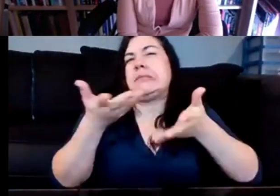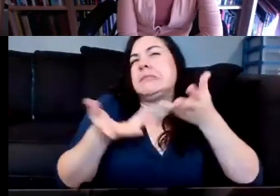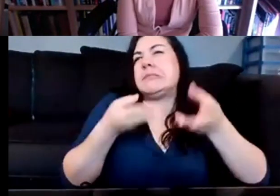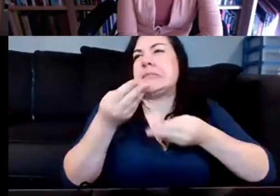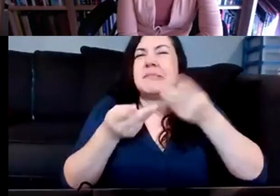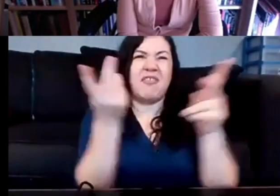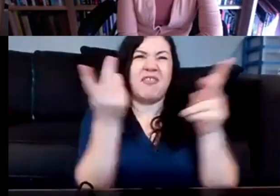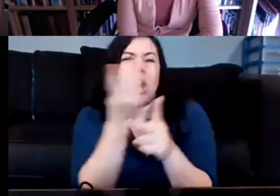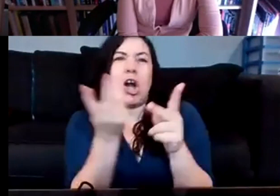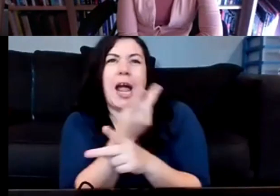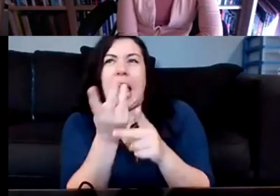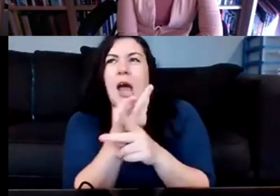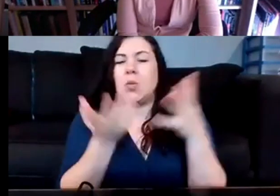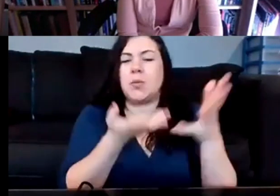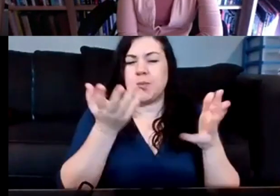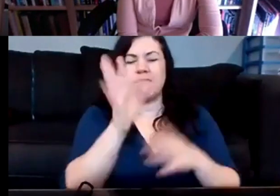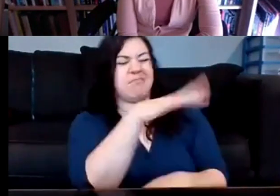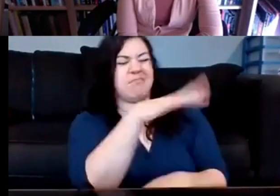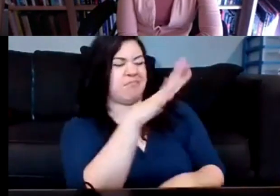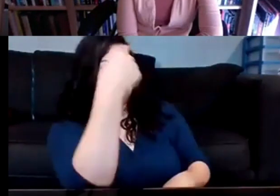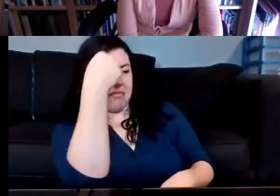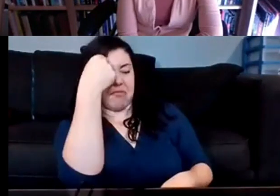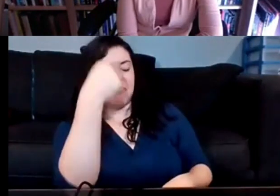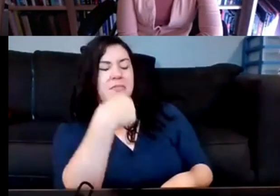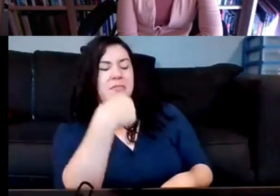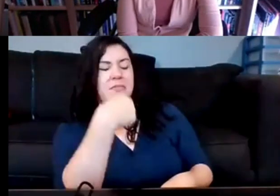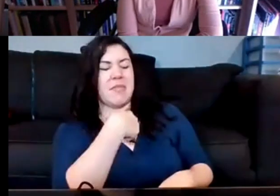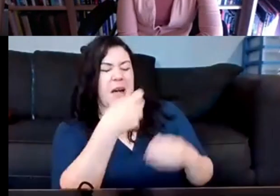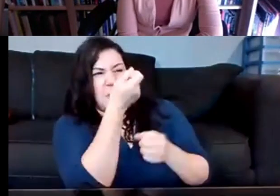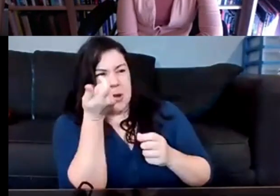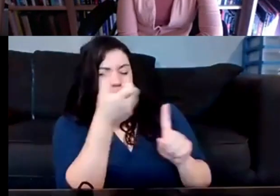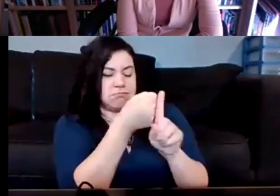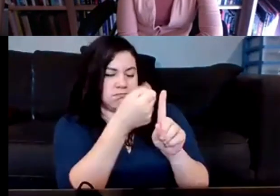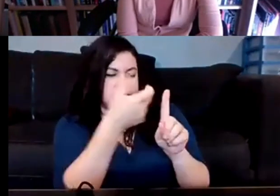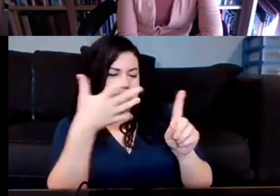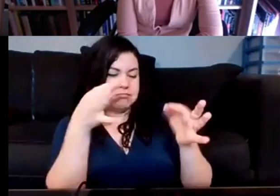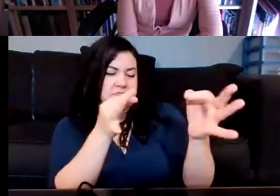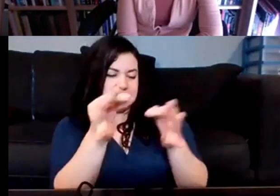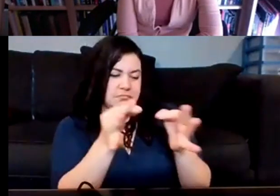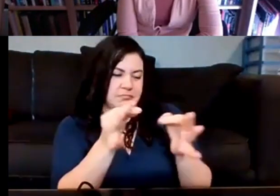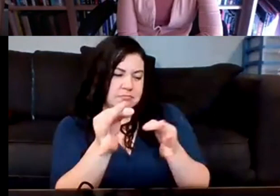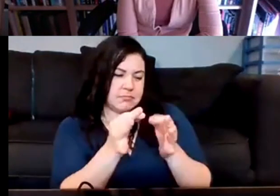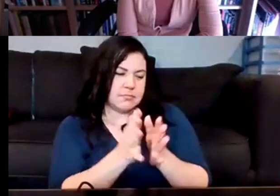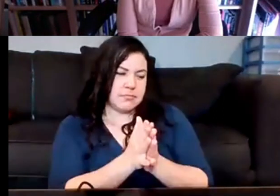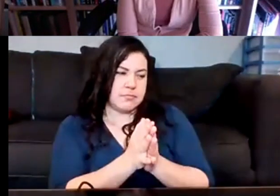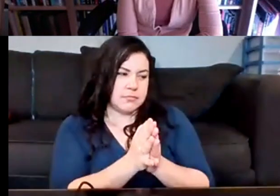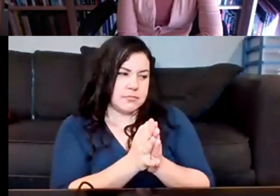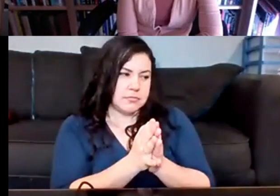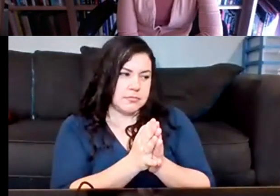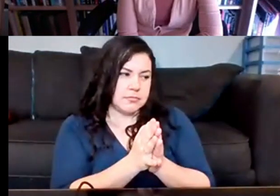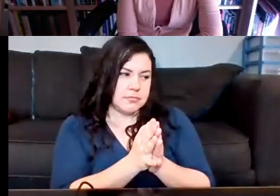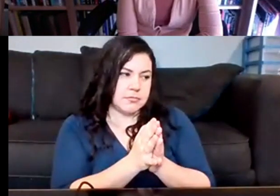some way? I think I can wait a little here, because the County Narratives work,